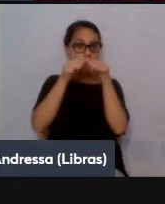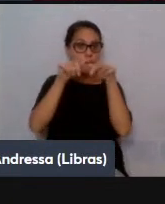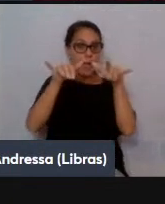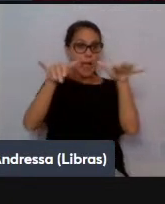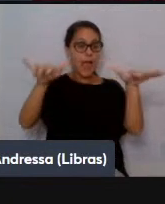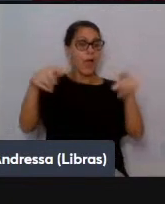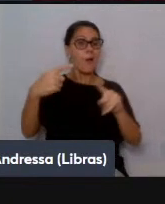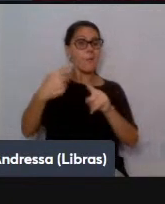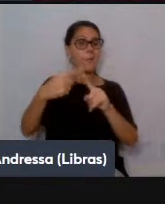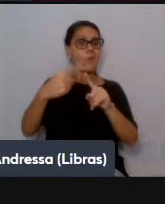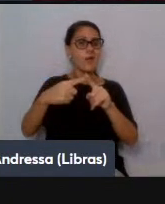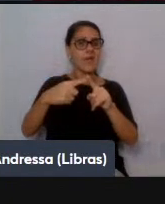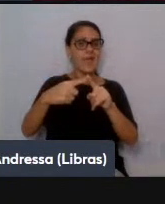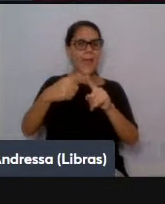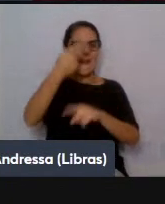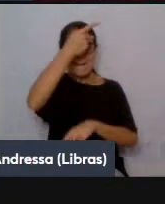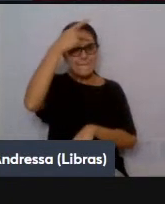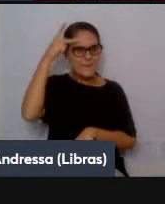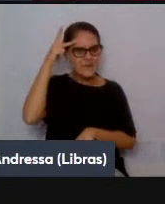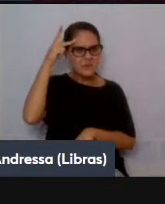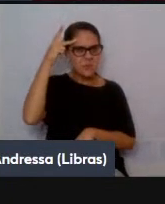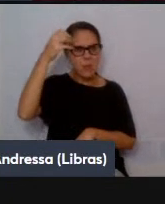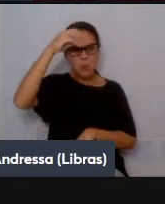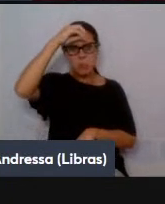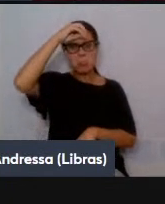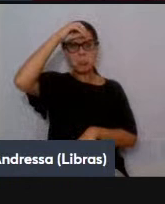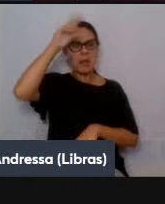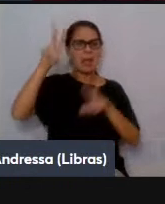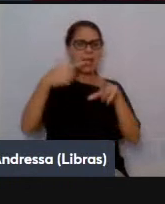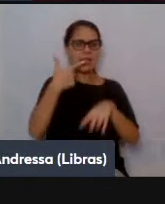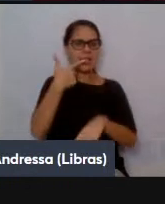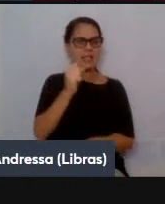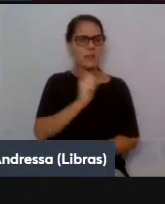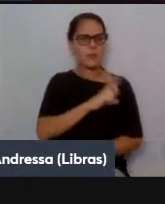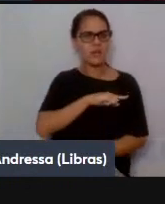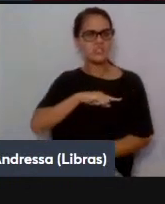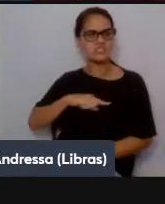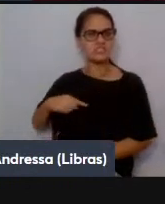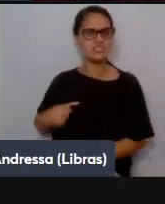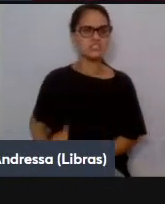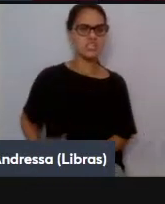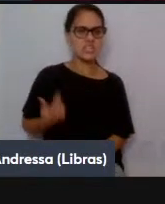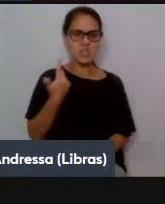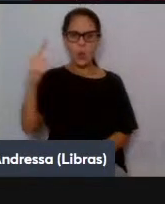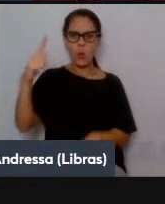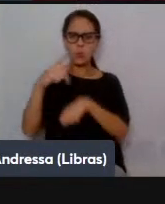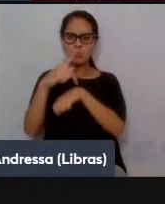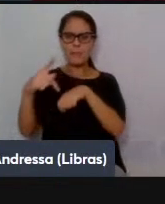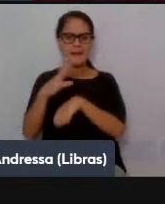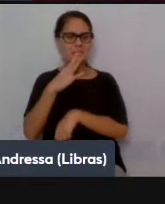muita proficiência em chinês, língua chinesa, em outras partes do mundo.